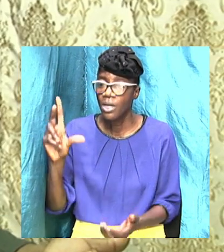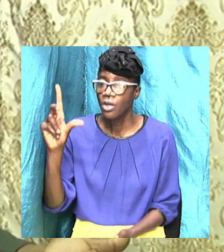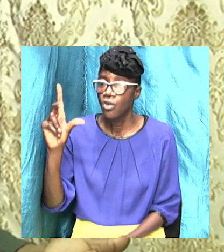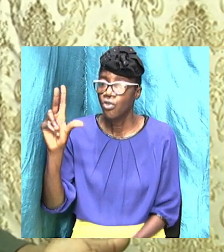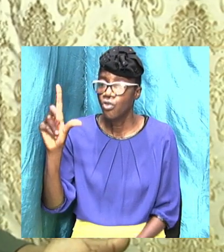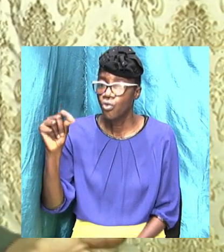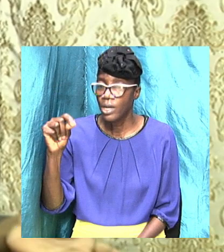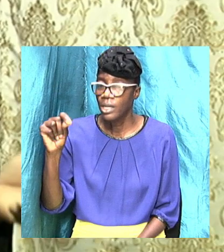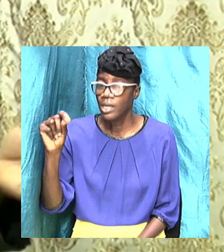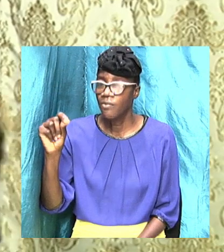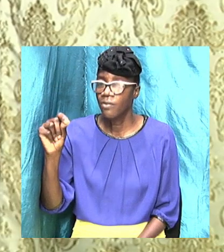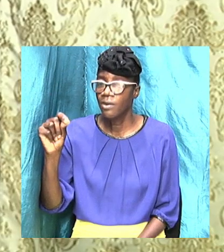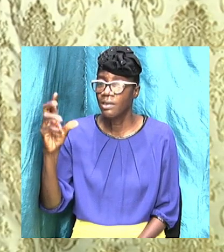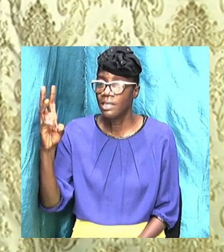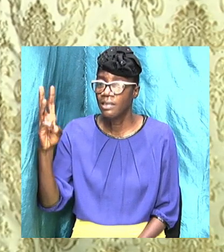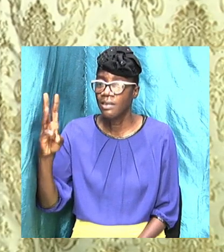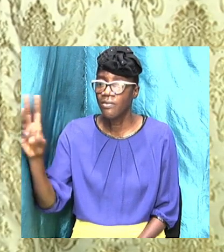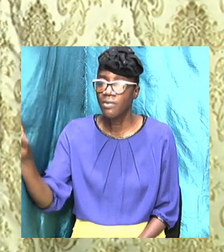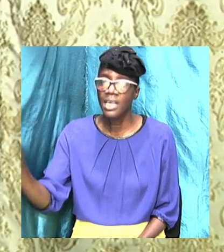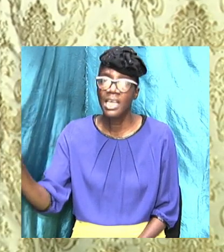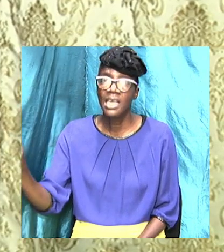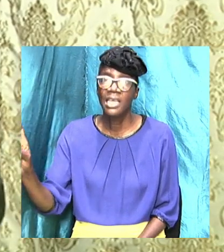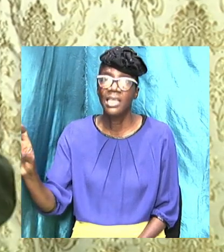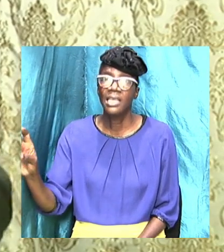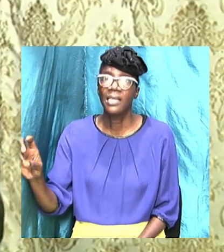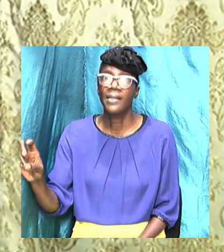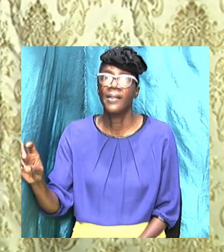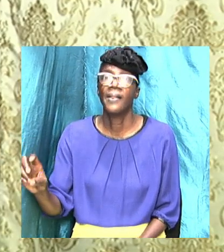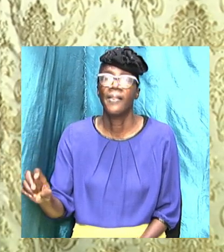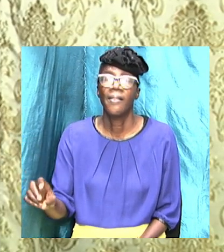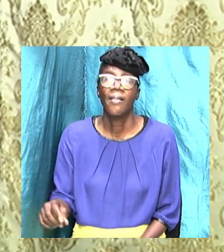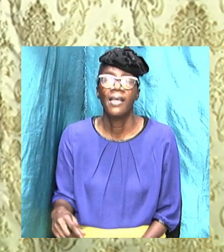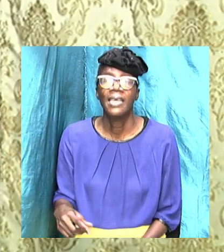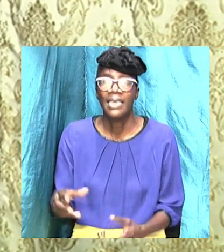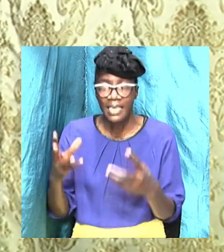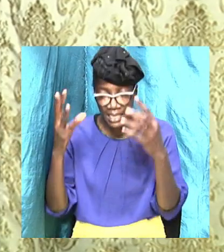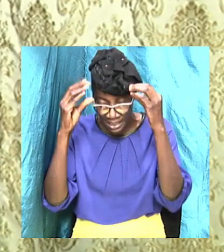8. It teaches us that there is an